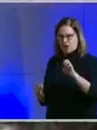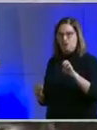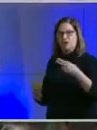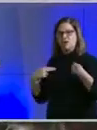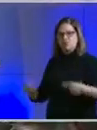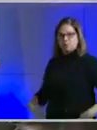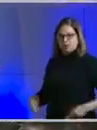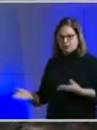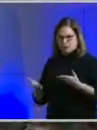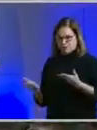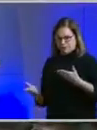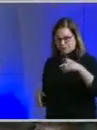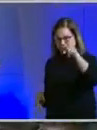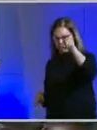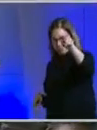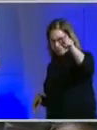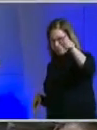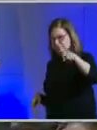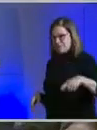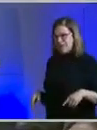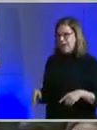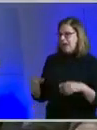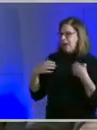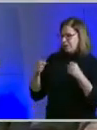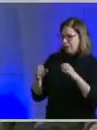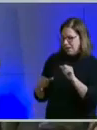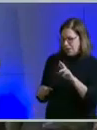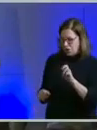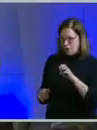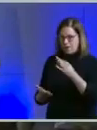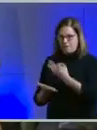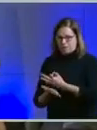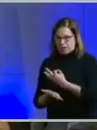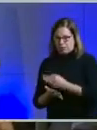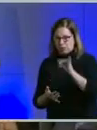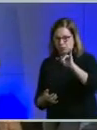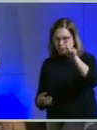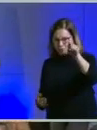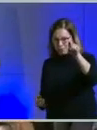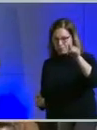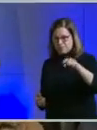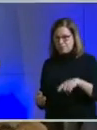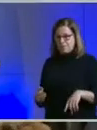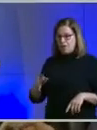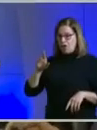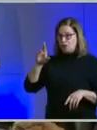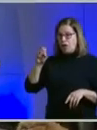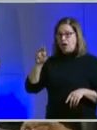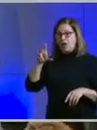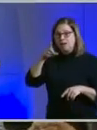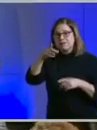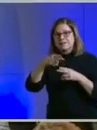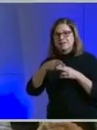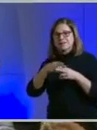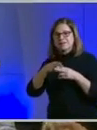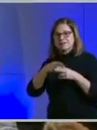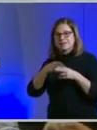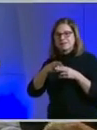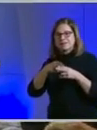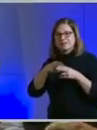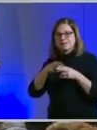Director of Healthcare Finance. And Brenda Donald has been serving as the interim DMGO and also the